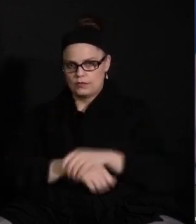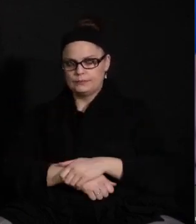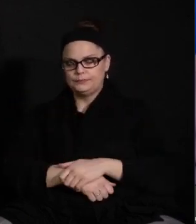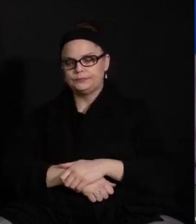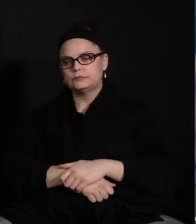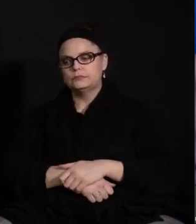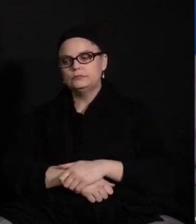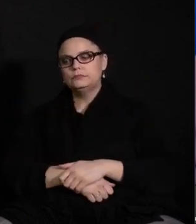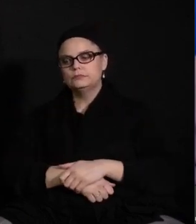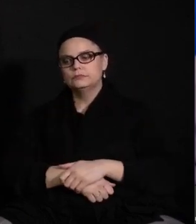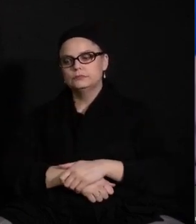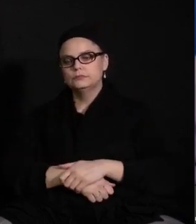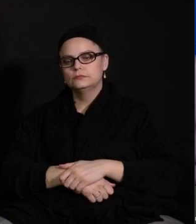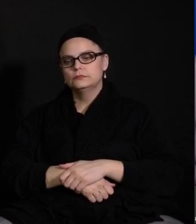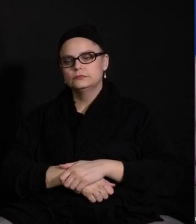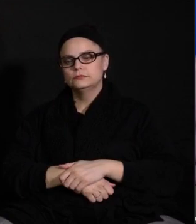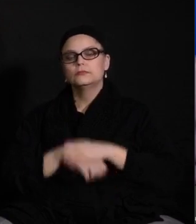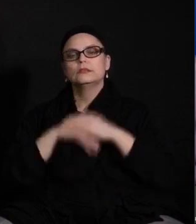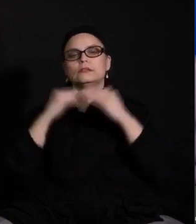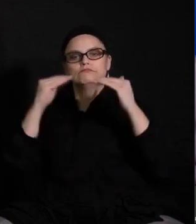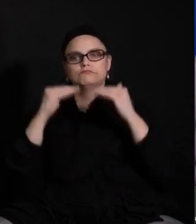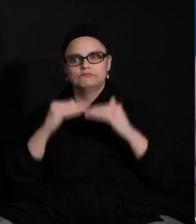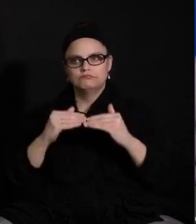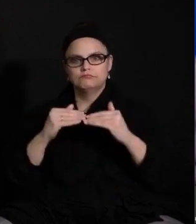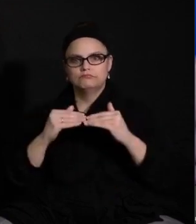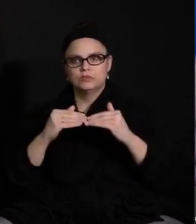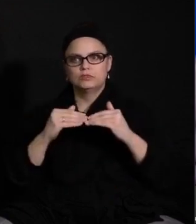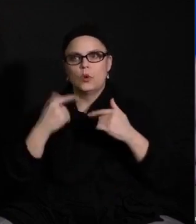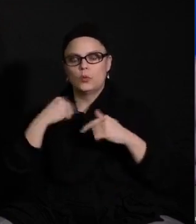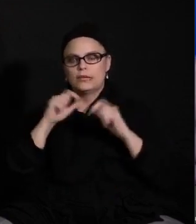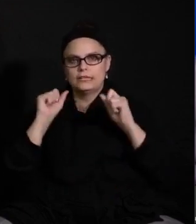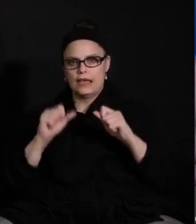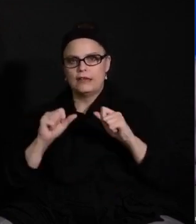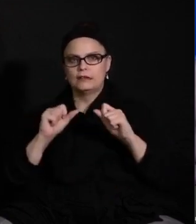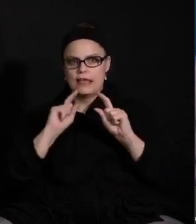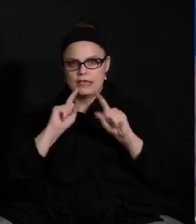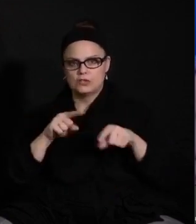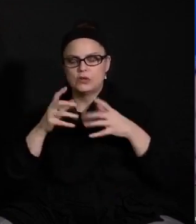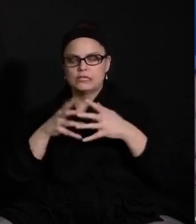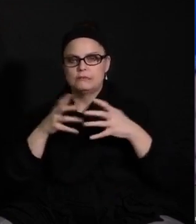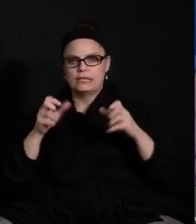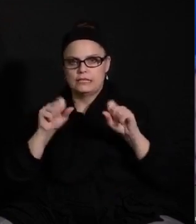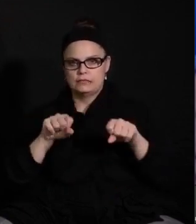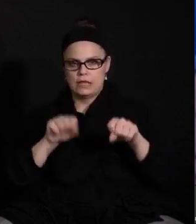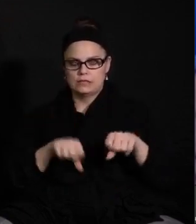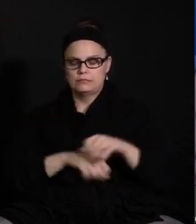Colleagues, I don't know. I think I'm going to move on to the next one so we can get through as many of these as possible.